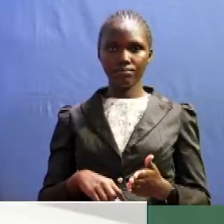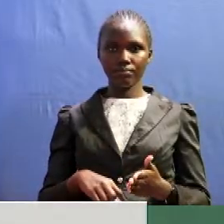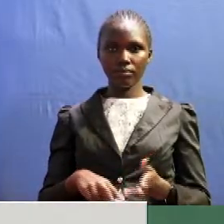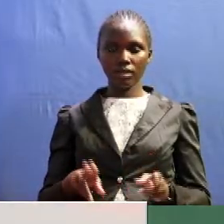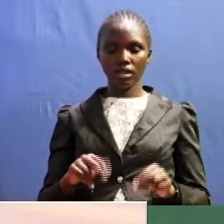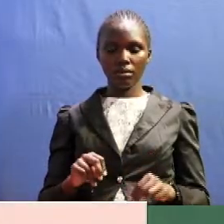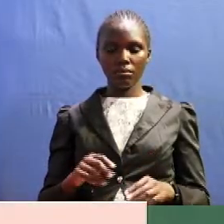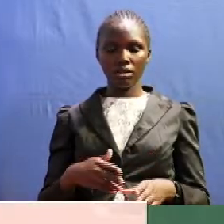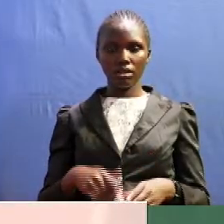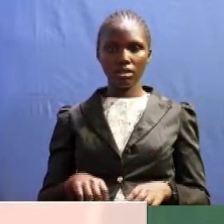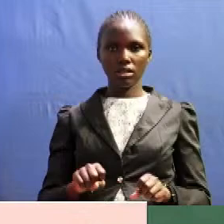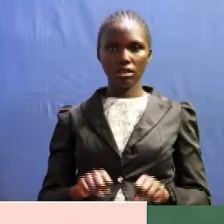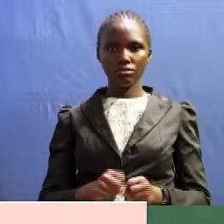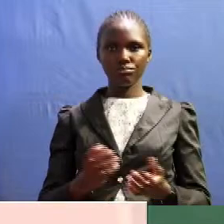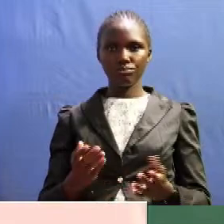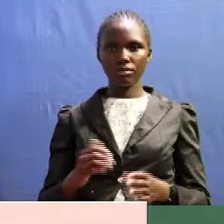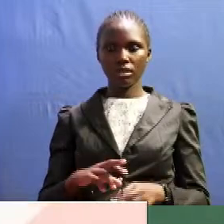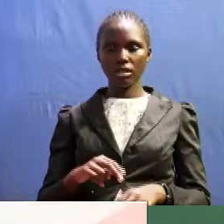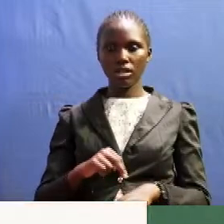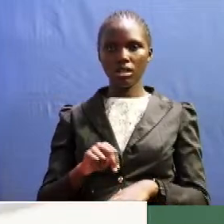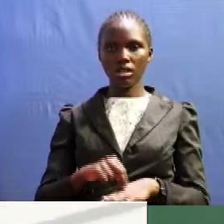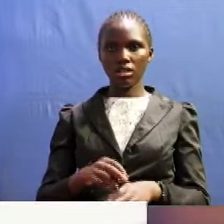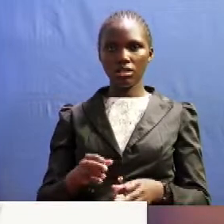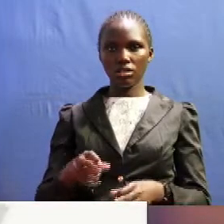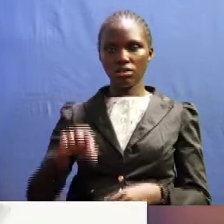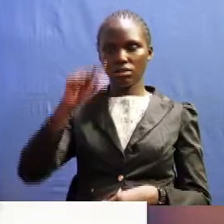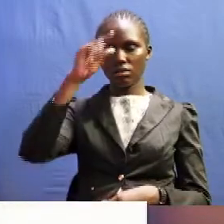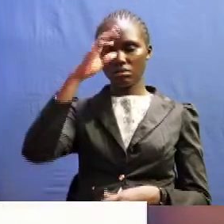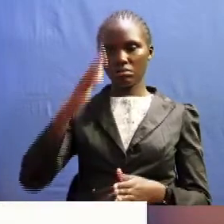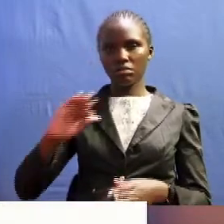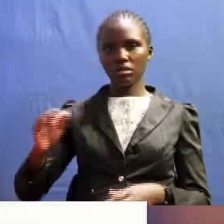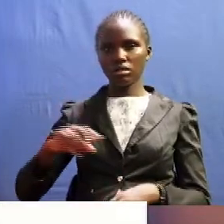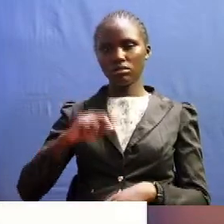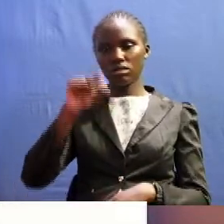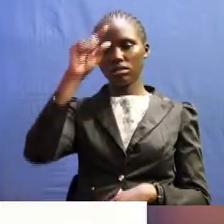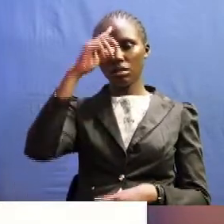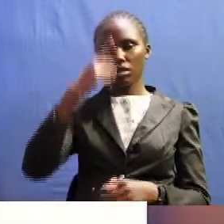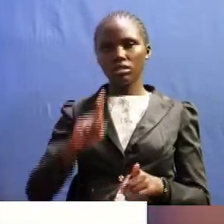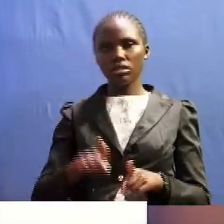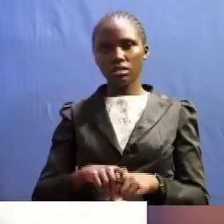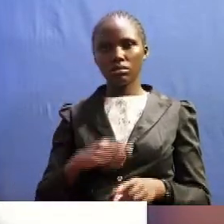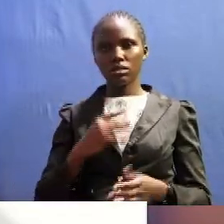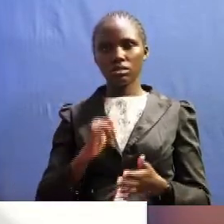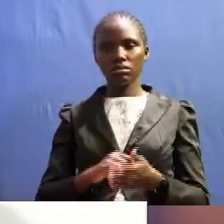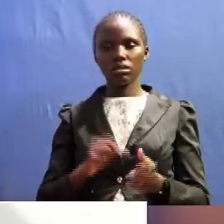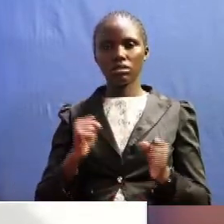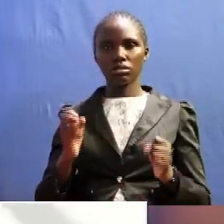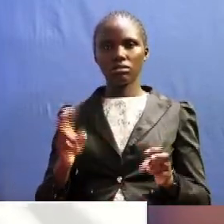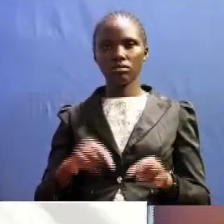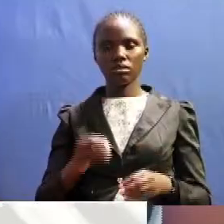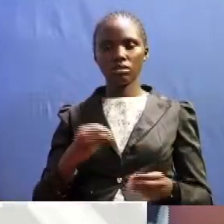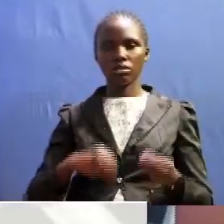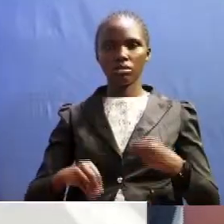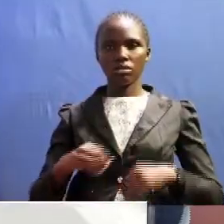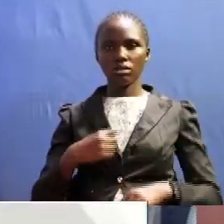is happening in either the national government or the county government. MPs have strongly dismissed President Ruto's corruption claims,